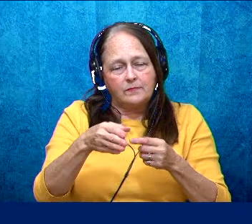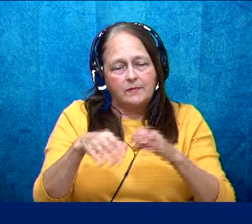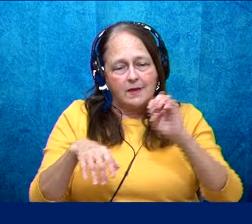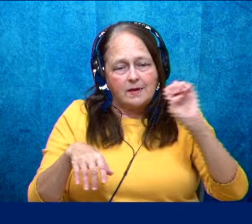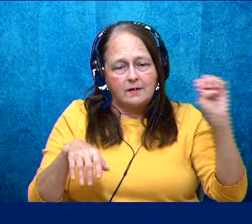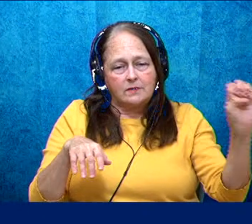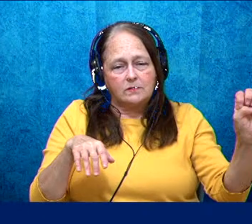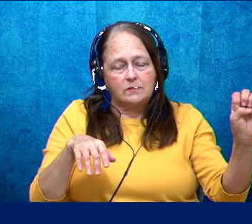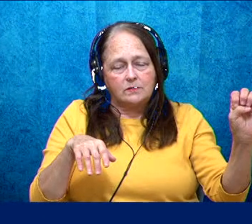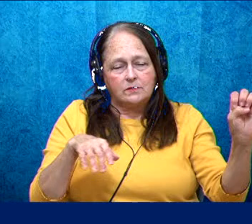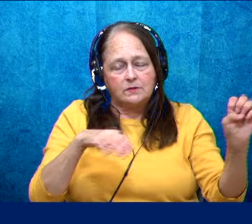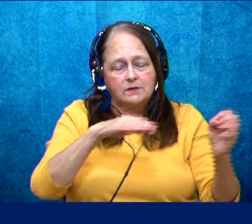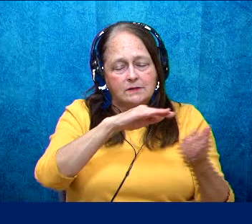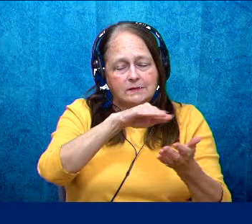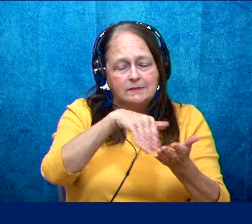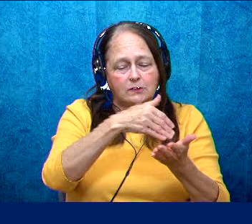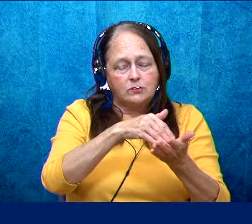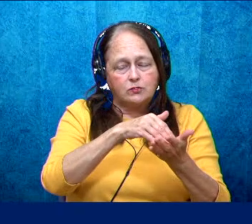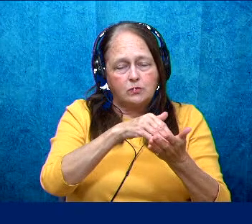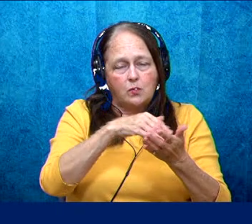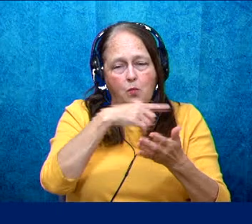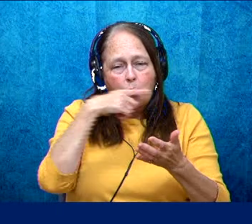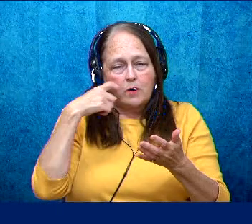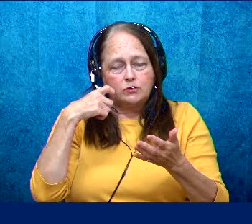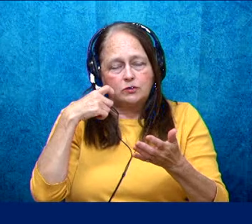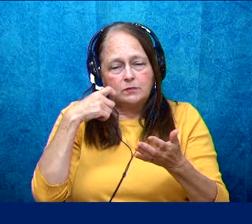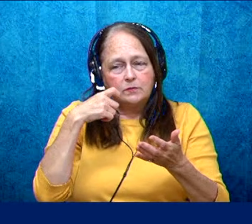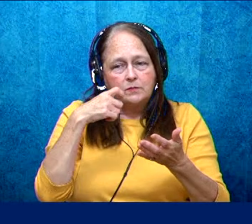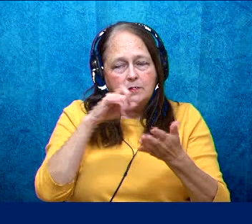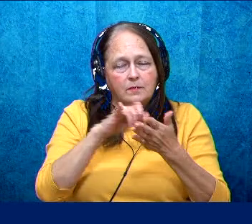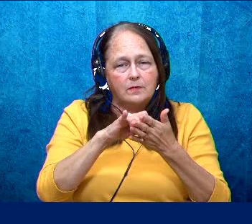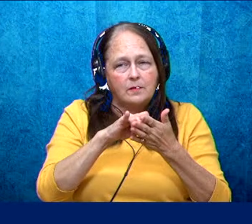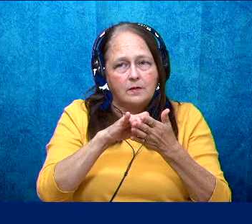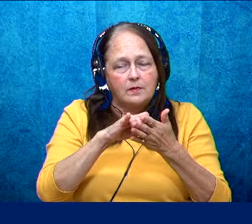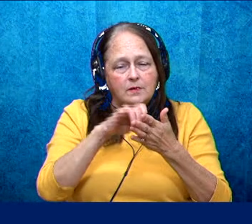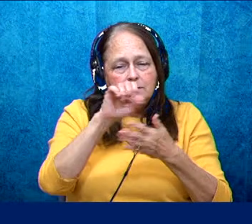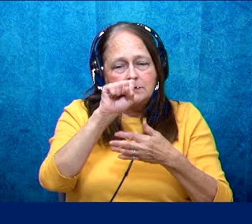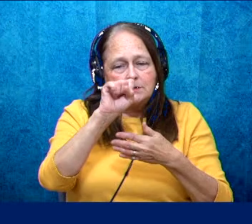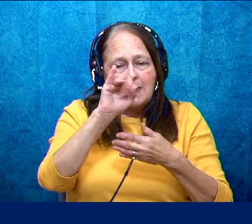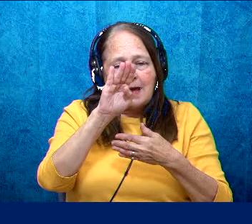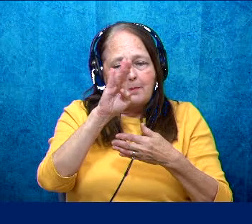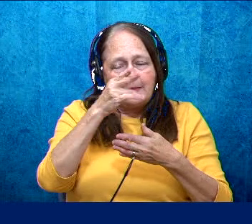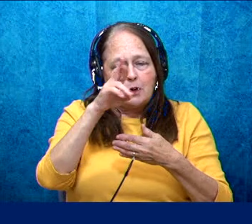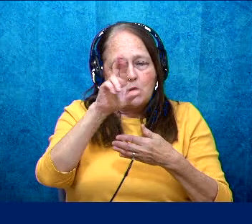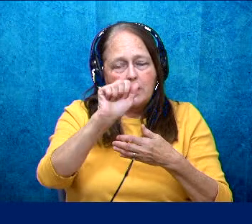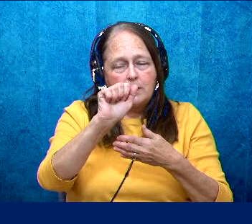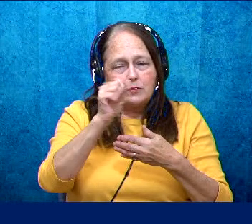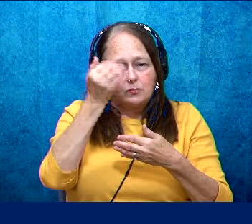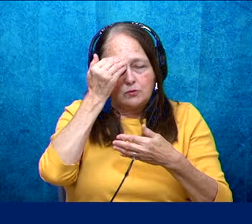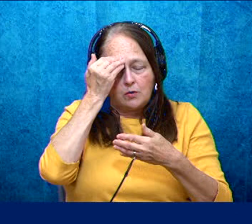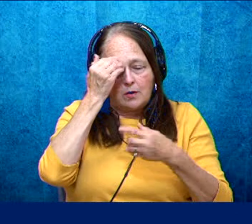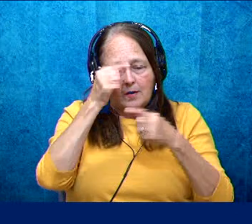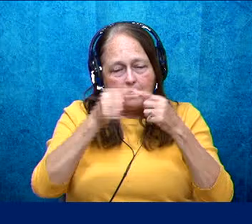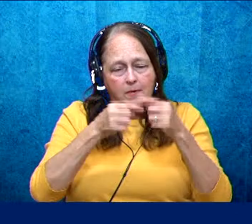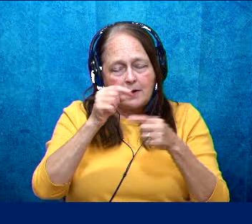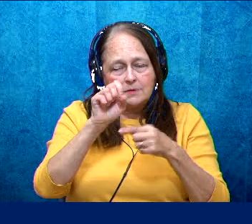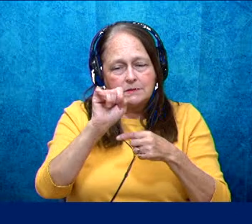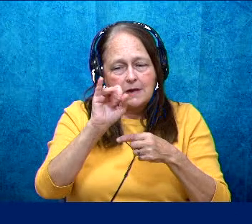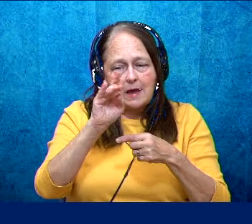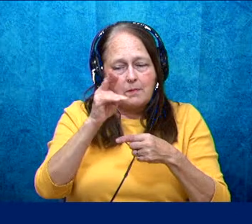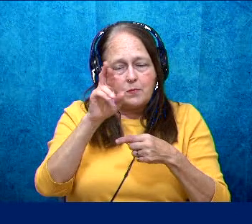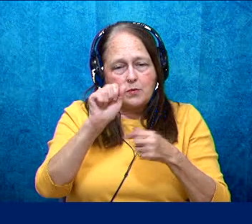okay, central Russia and eastern Russia, all of that expanse is Siberia. And if you know anything about Siberia,